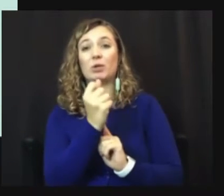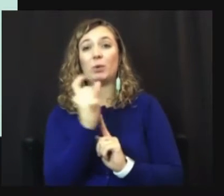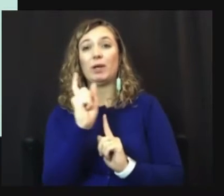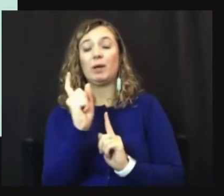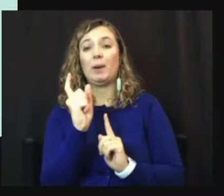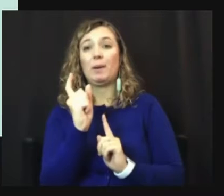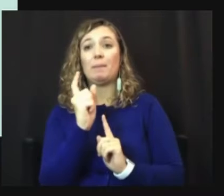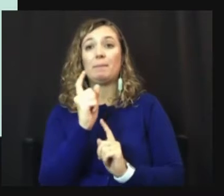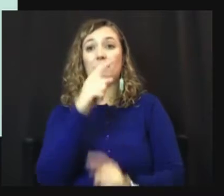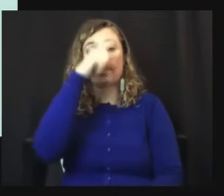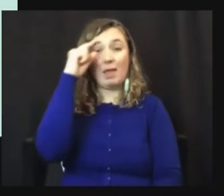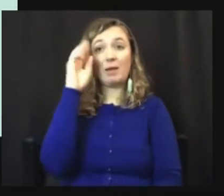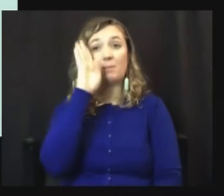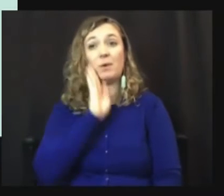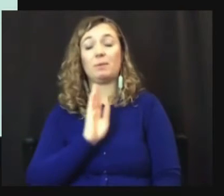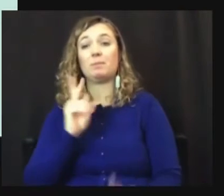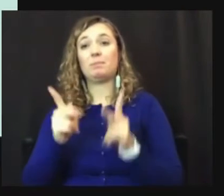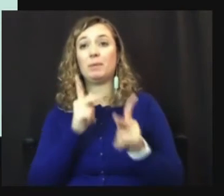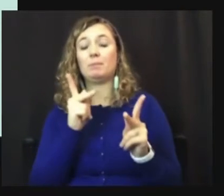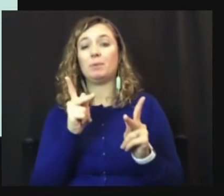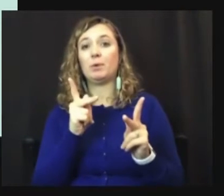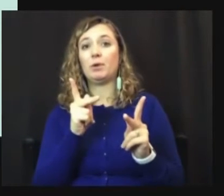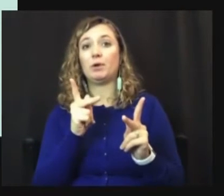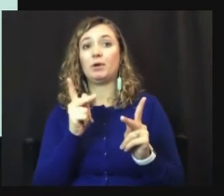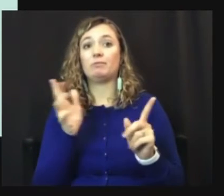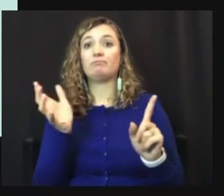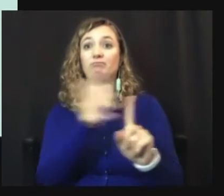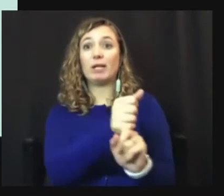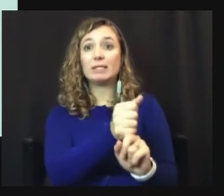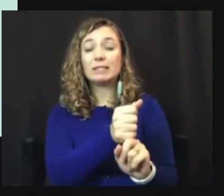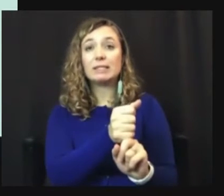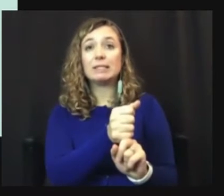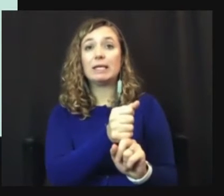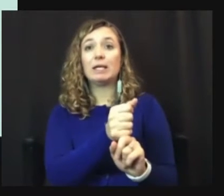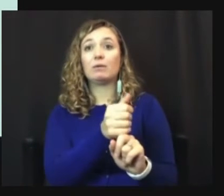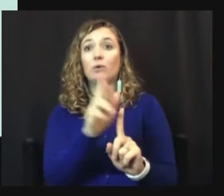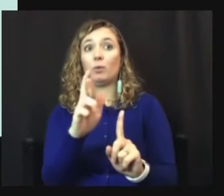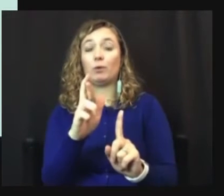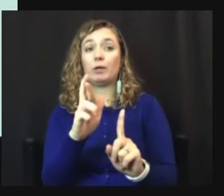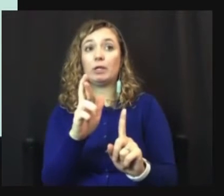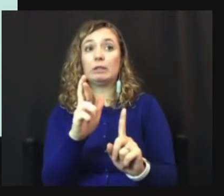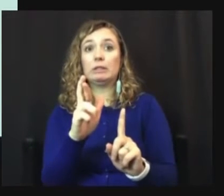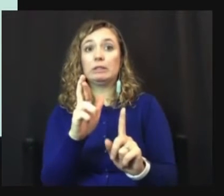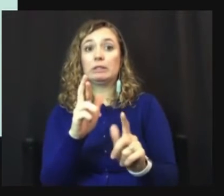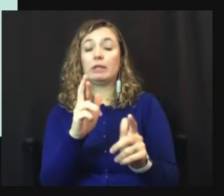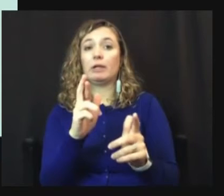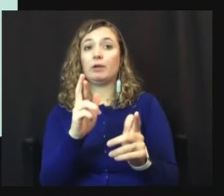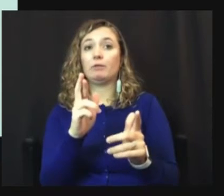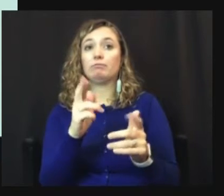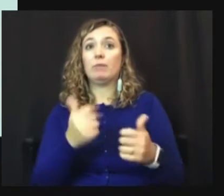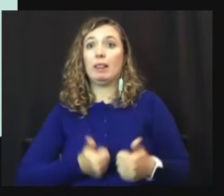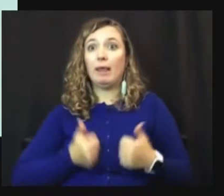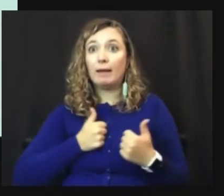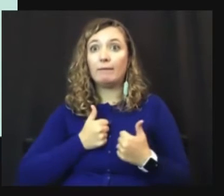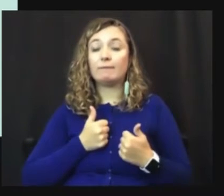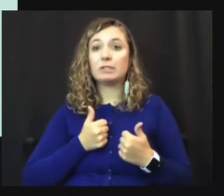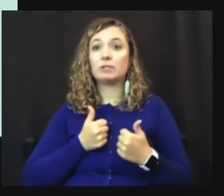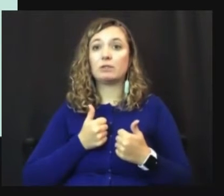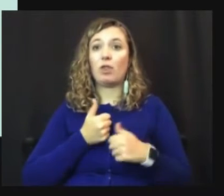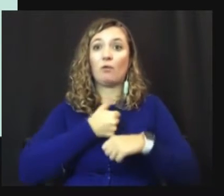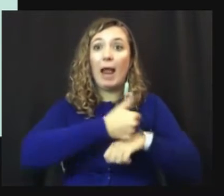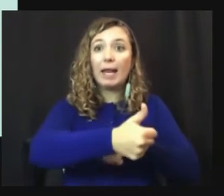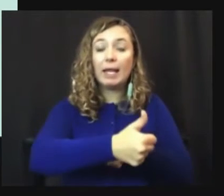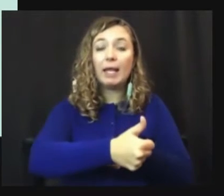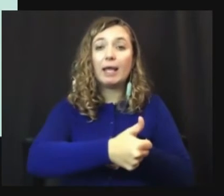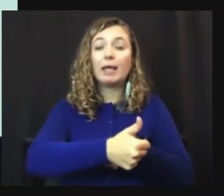their lives being put in danger due to people's misperceptions around stimming, their